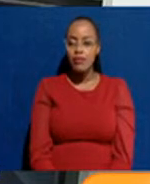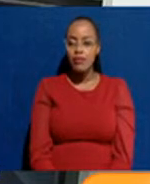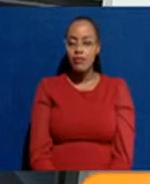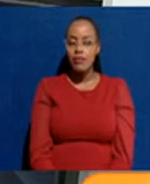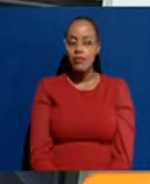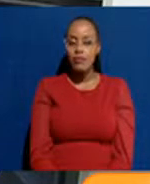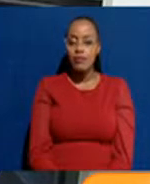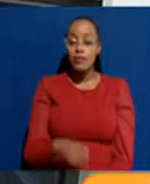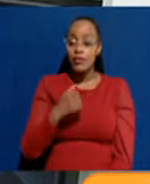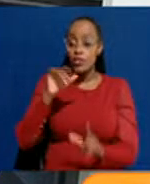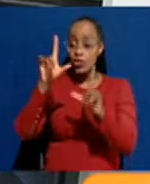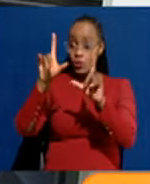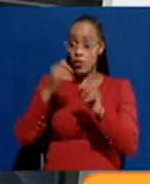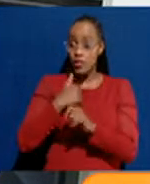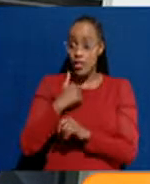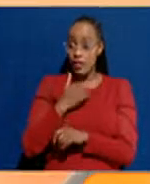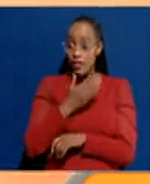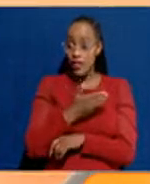So do you have the picture?